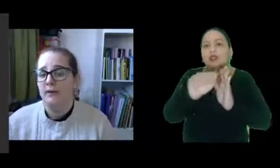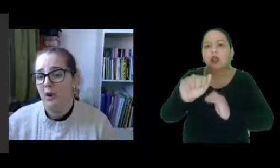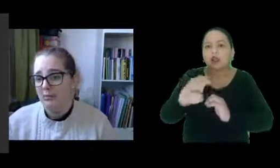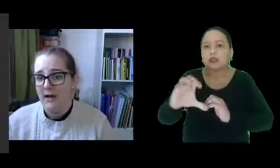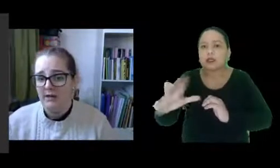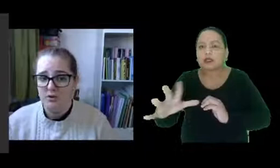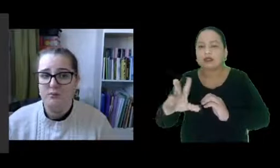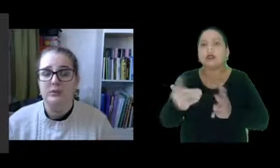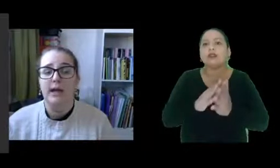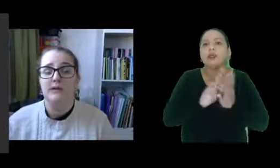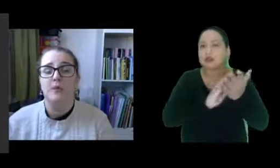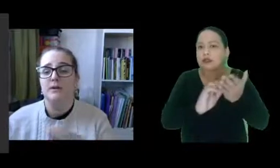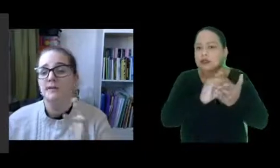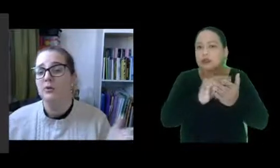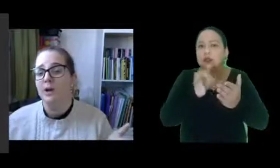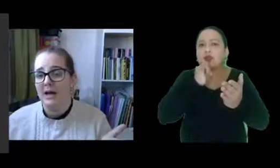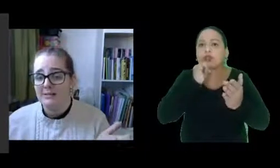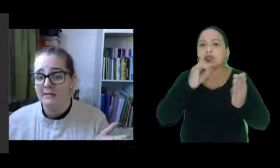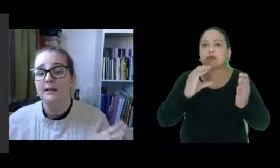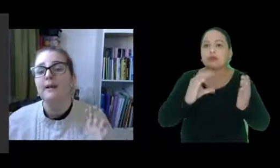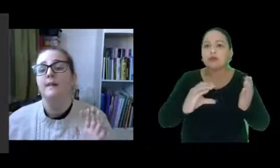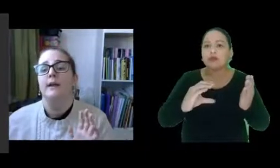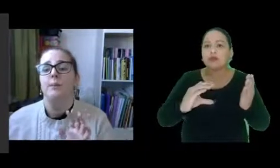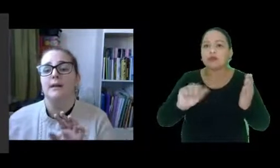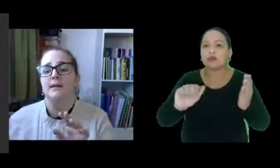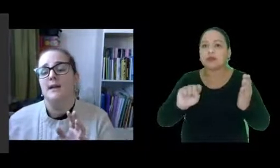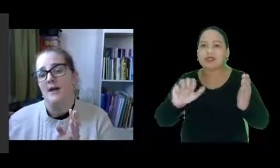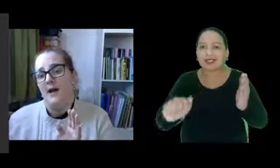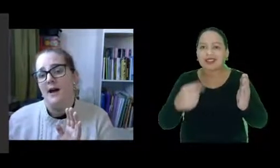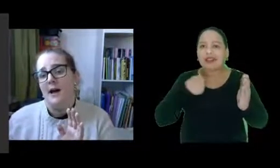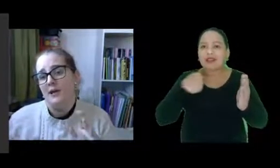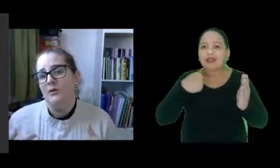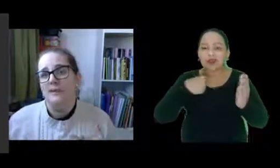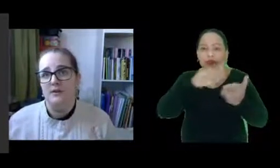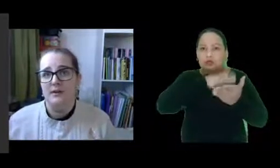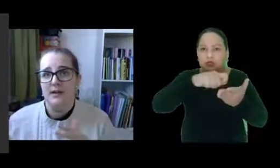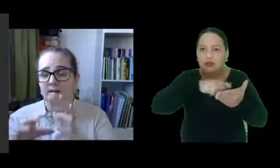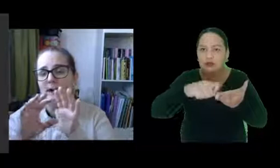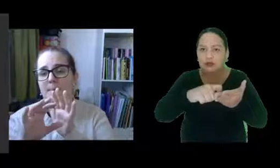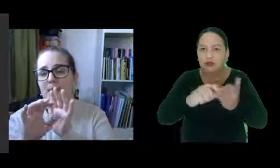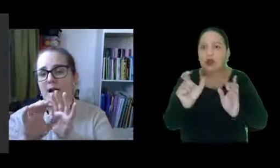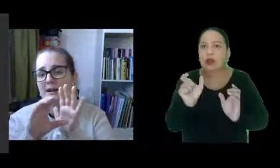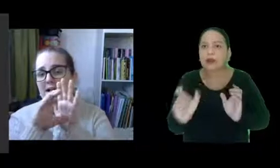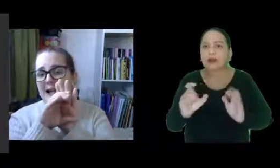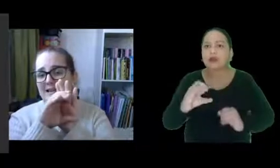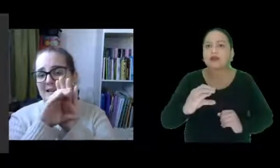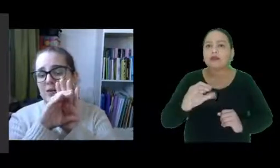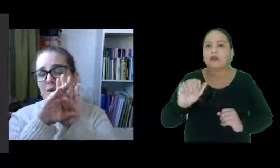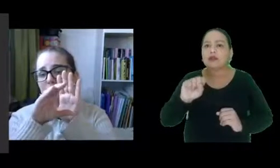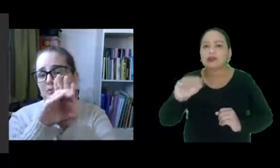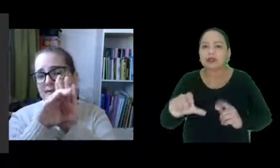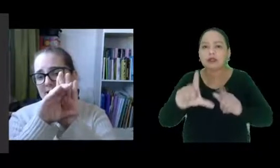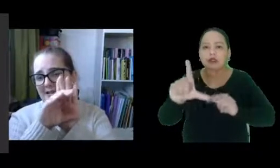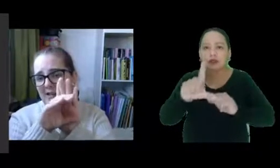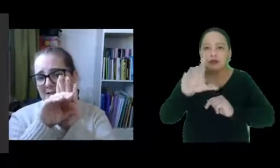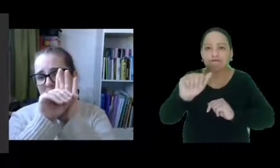We have the tactile manual alphabet. For example, I would write the word casa, house in Portuguese,